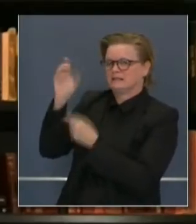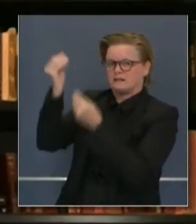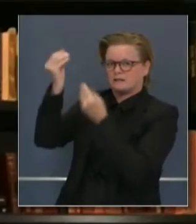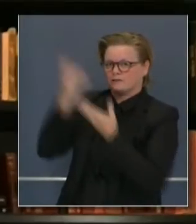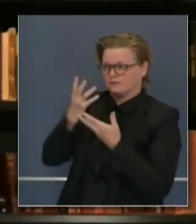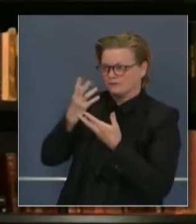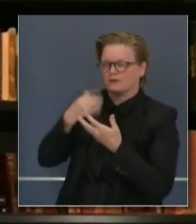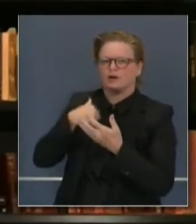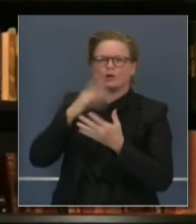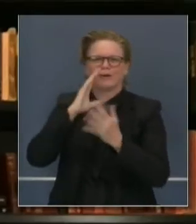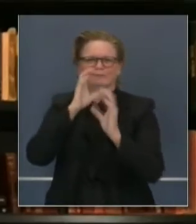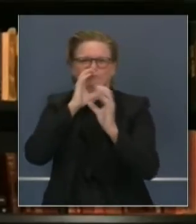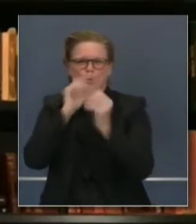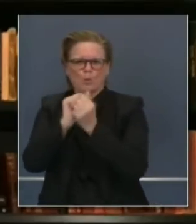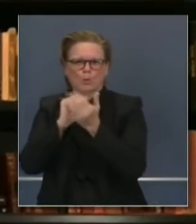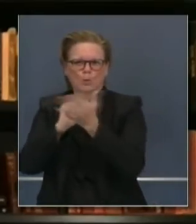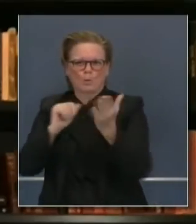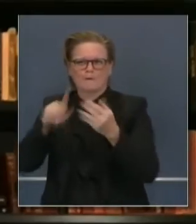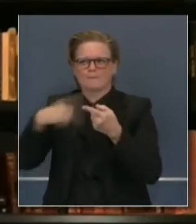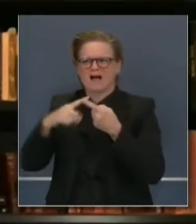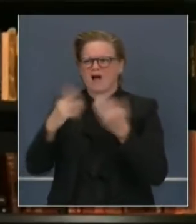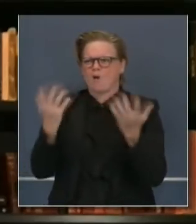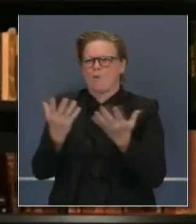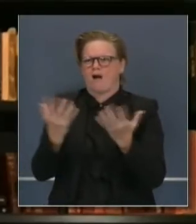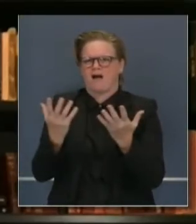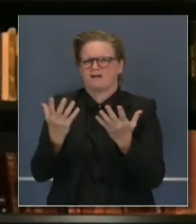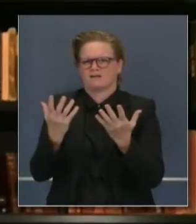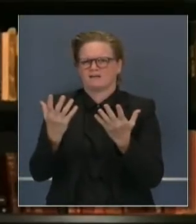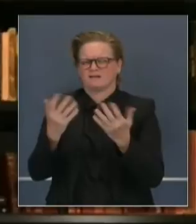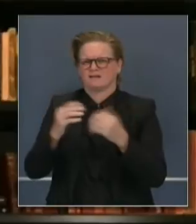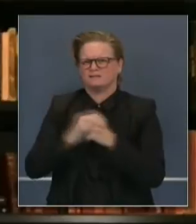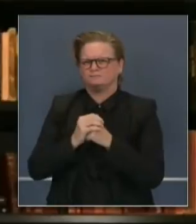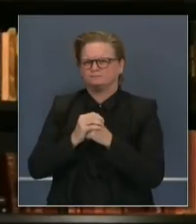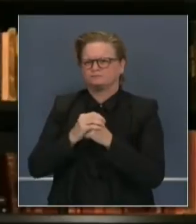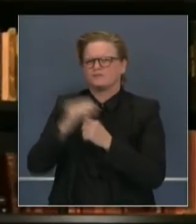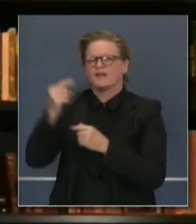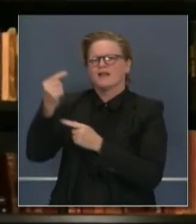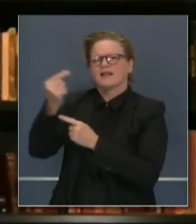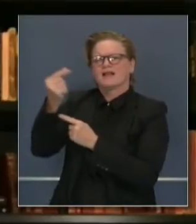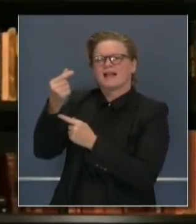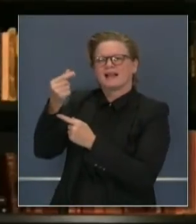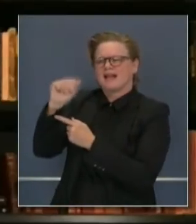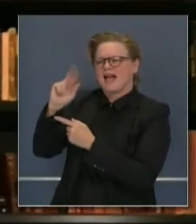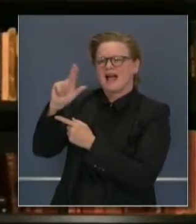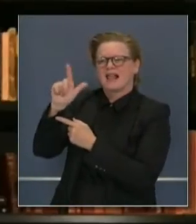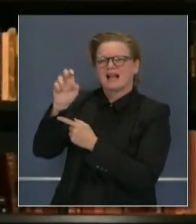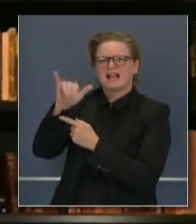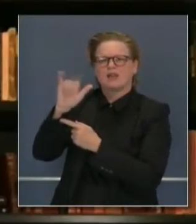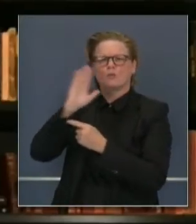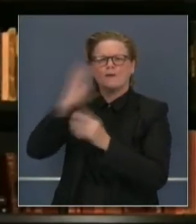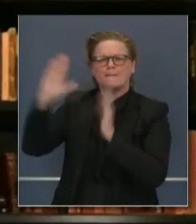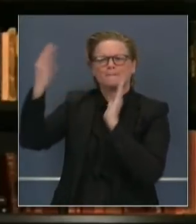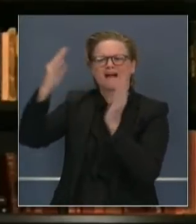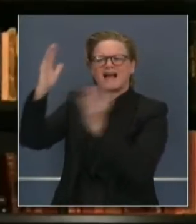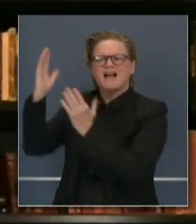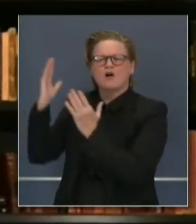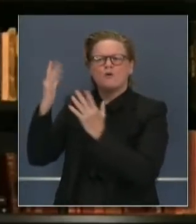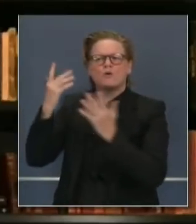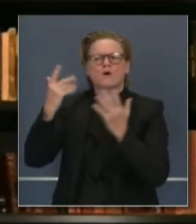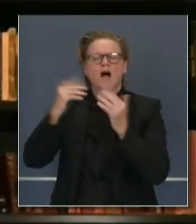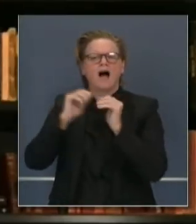is looking to do to perhaps mirror and codify the new quarantine guidelines and how they would impact